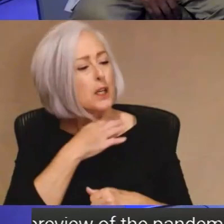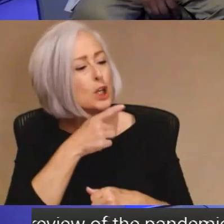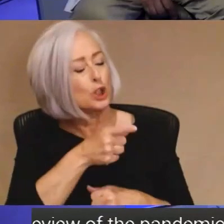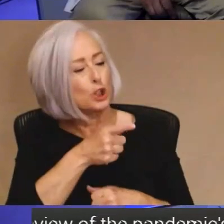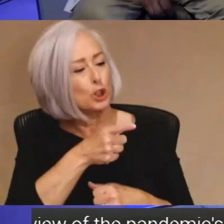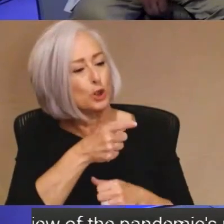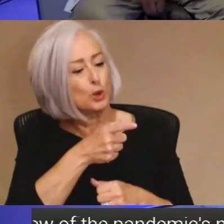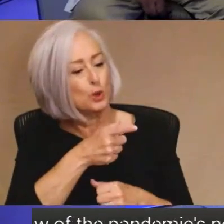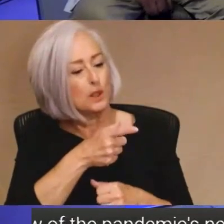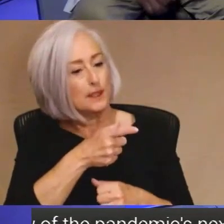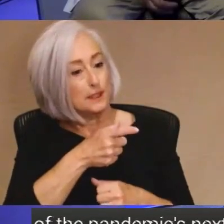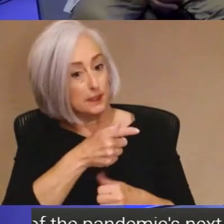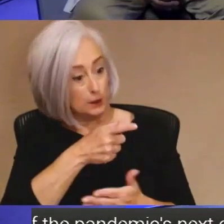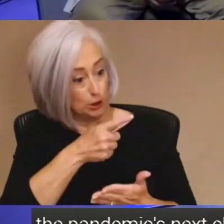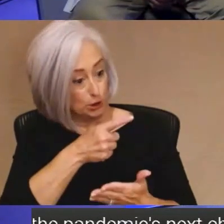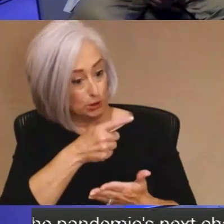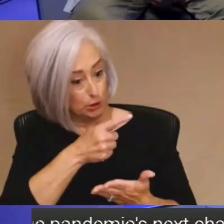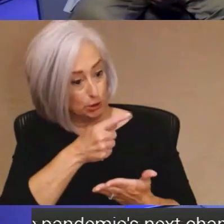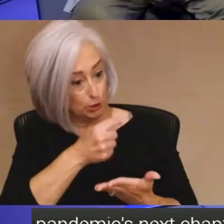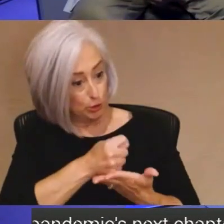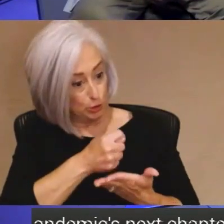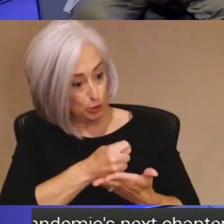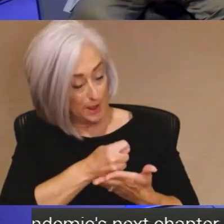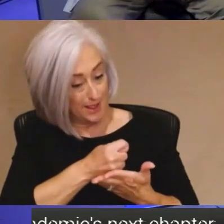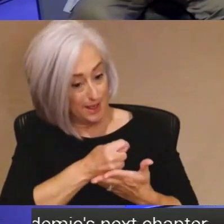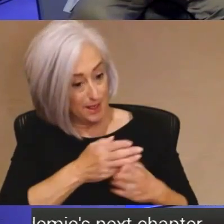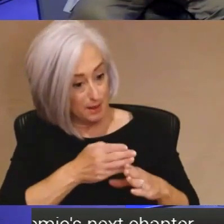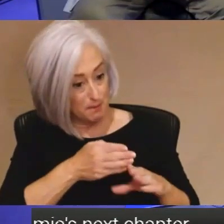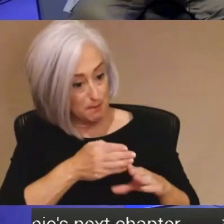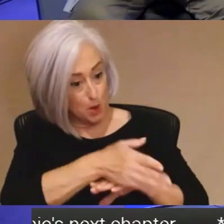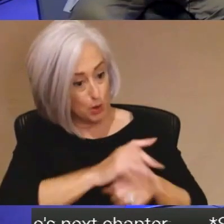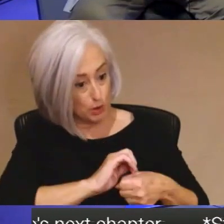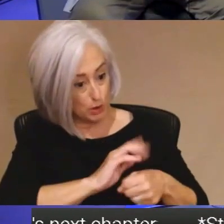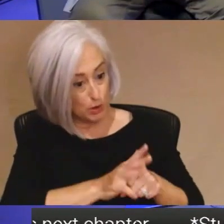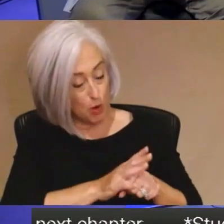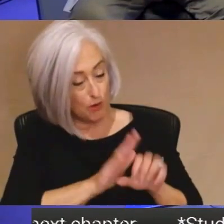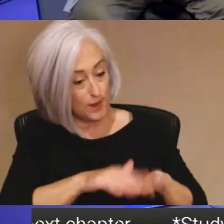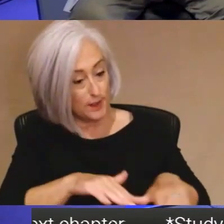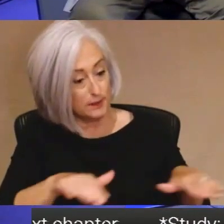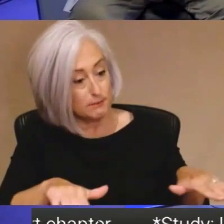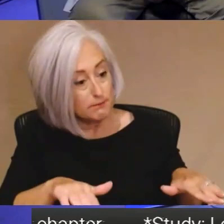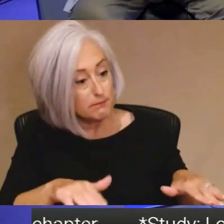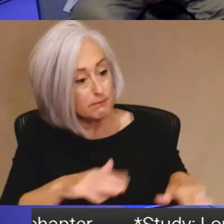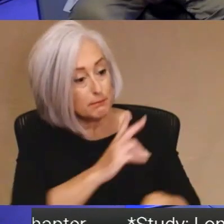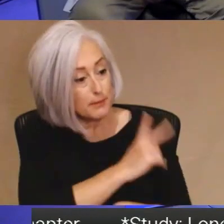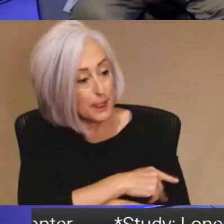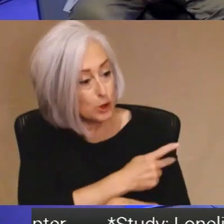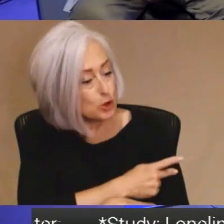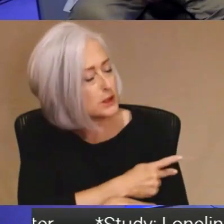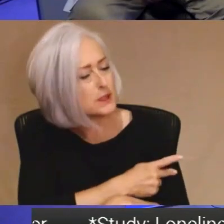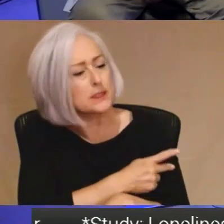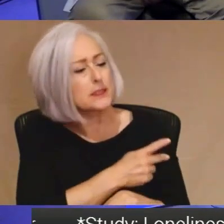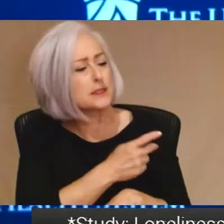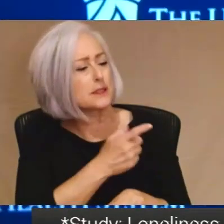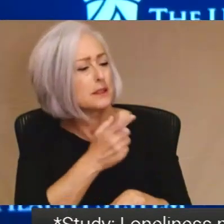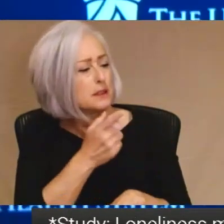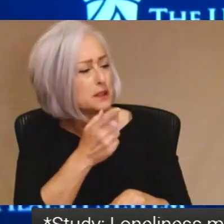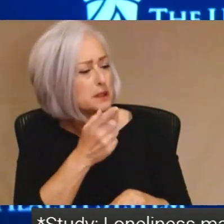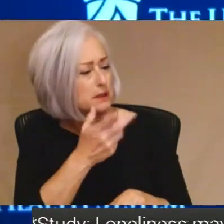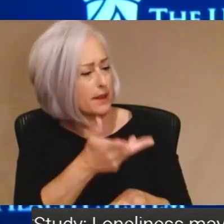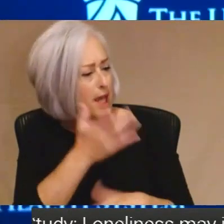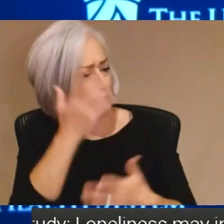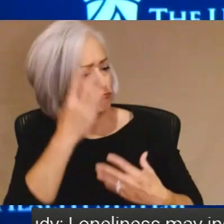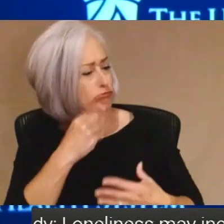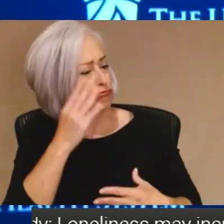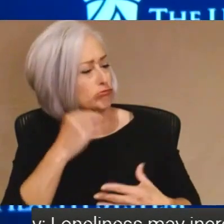pediatric patients. Are you hearing from parents? Mm-hmm. What type of post-symptoms are they experiencing?